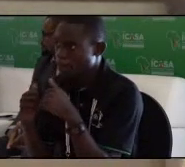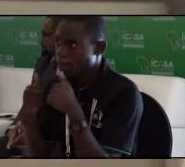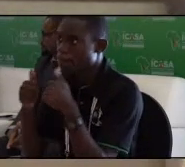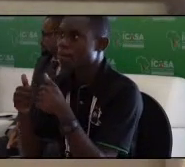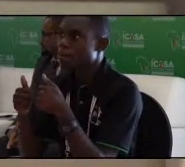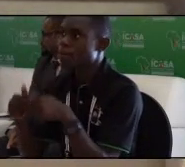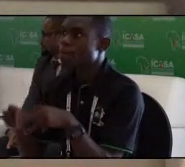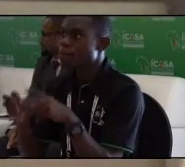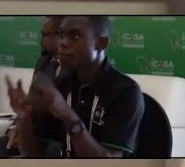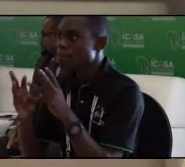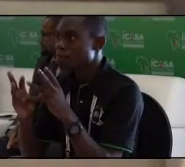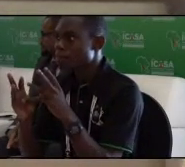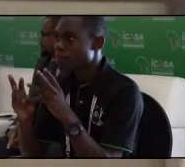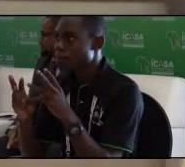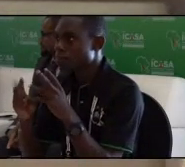protocol for